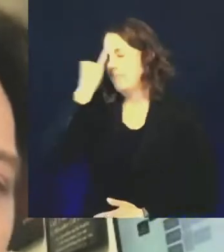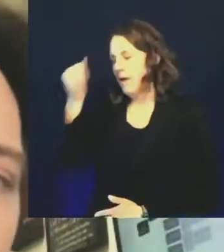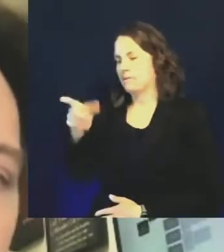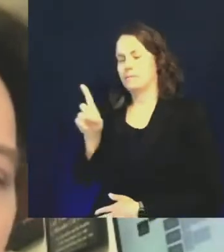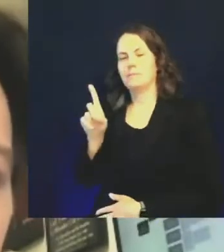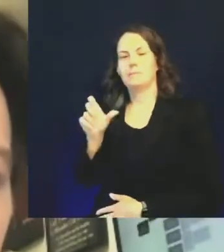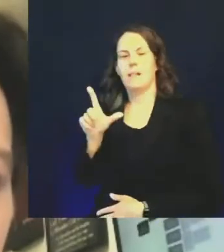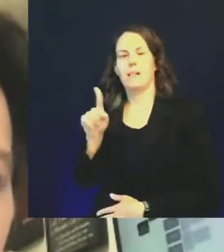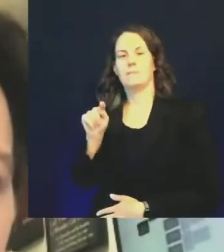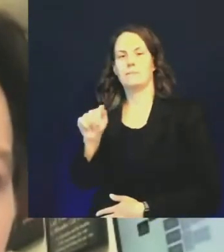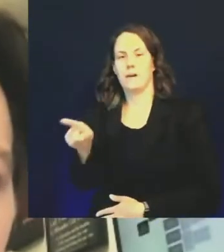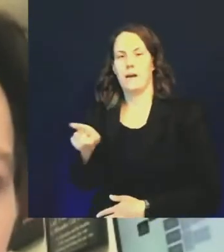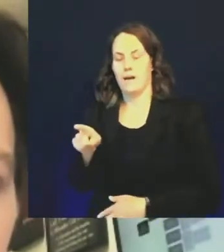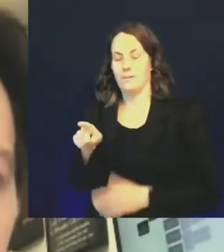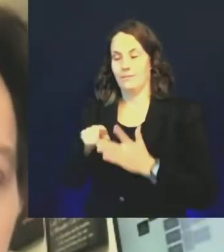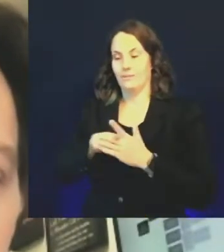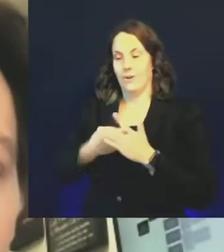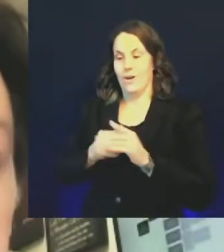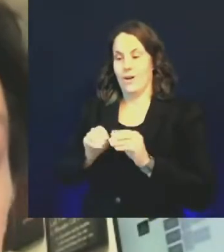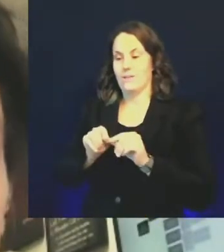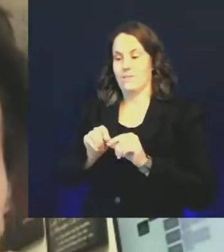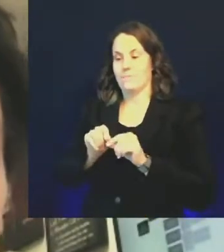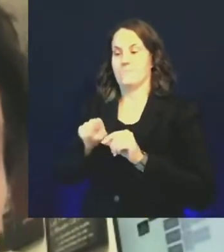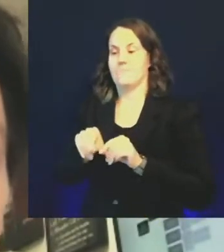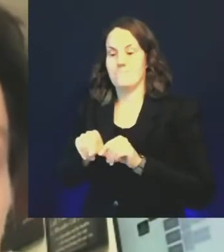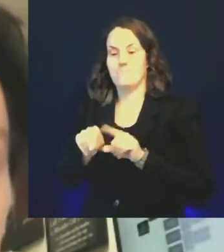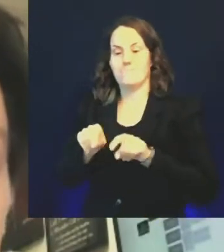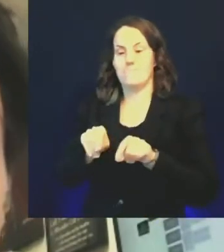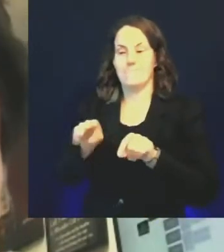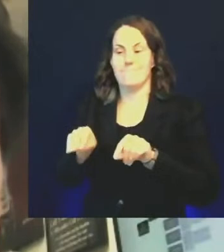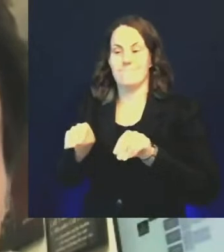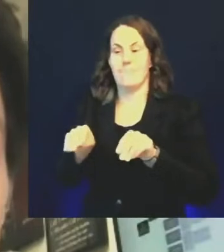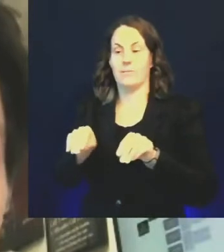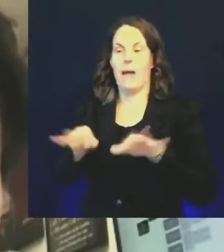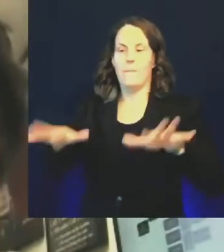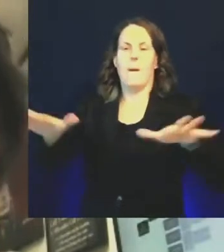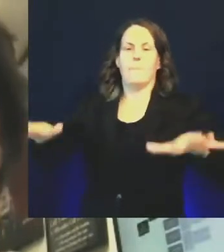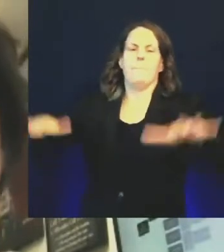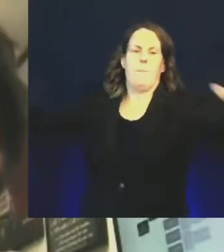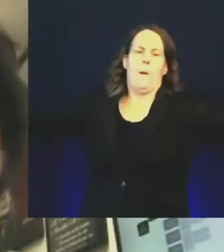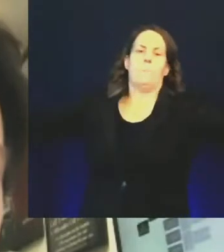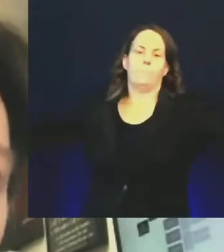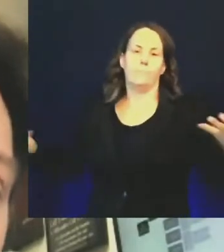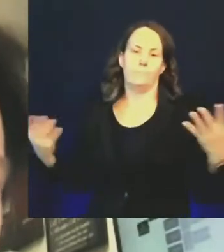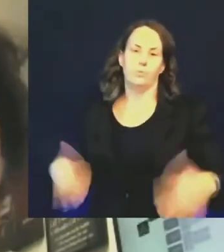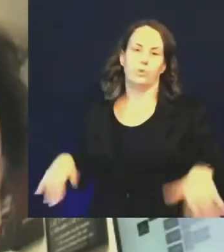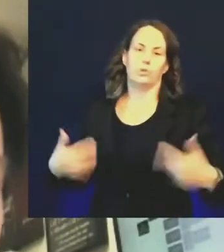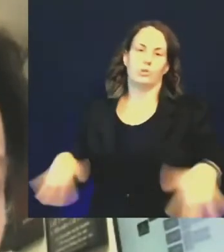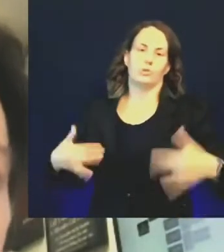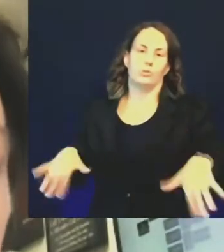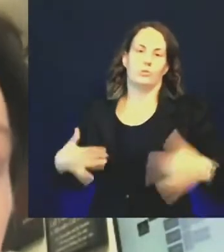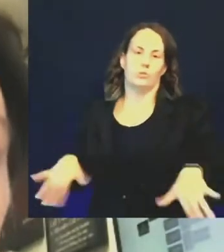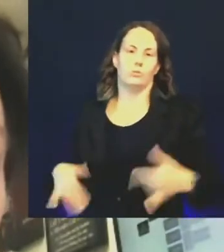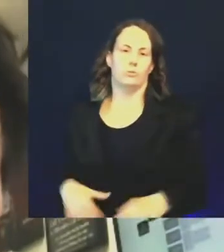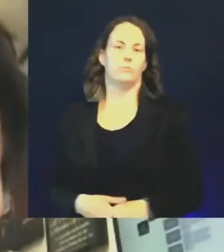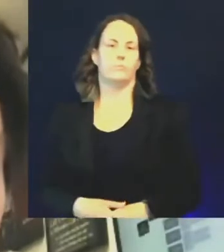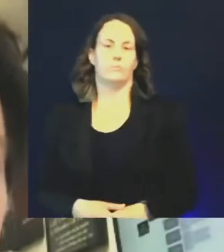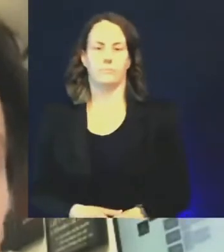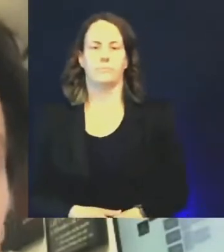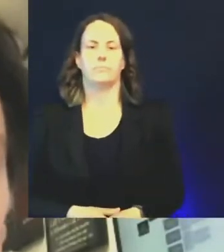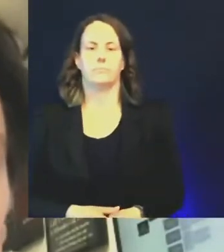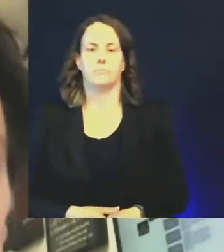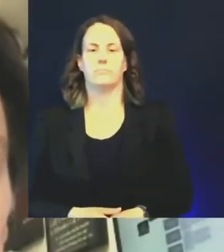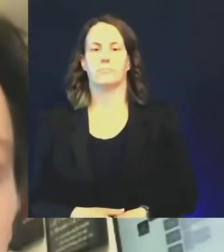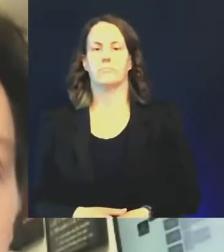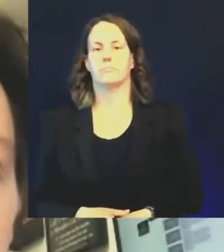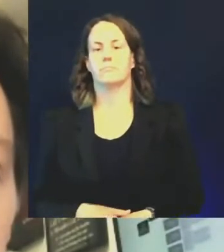likely, based on what we've seen on the small sample of specimens that we have sequenced, that the Delta variant, if not already, is